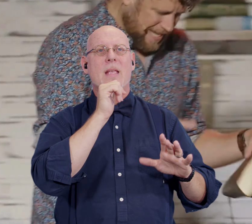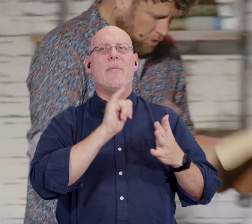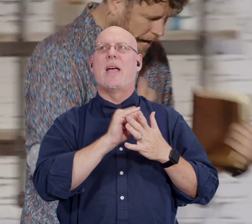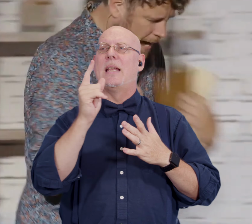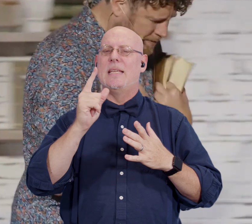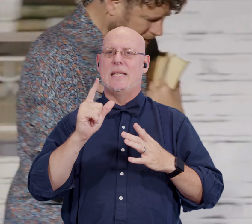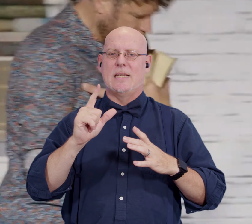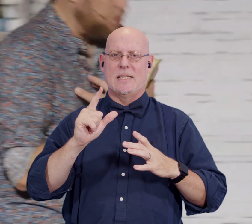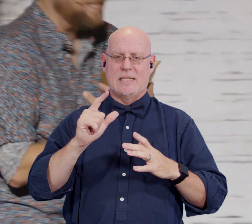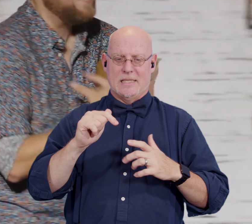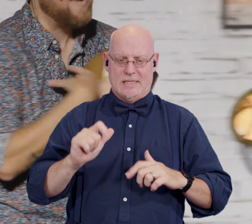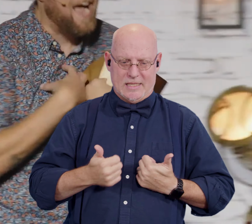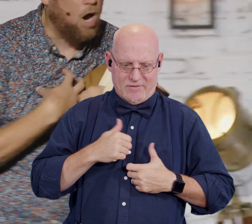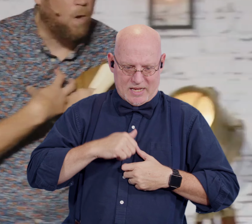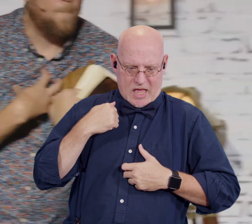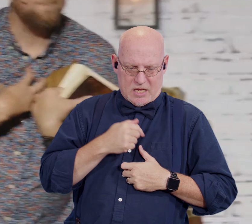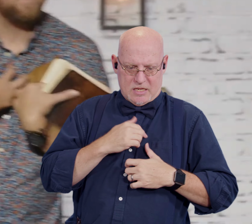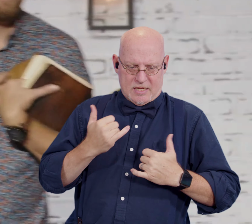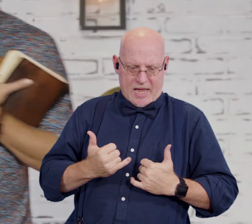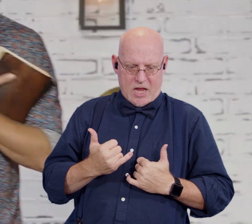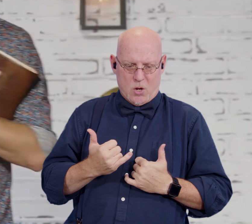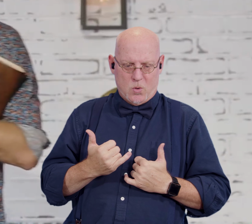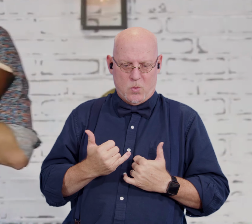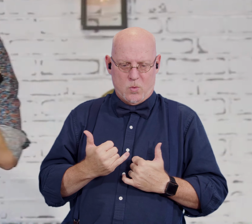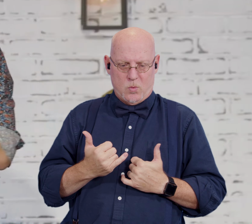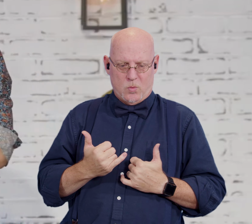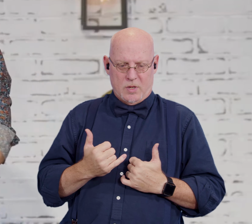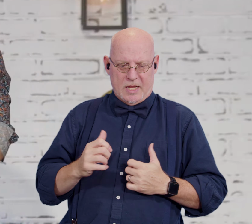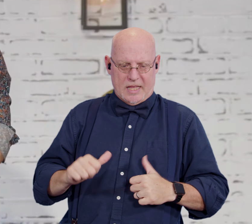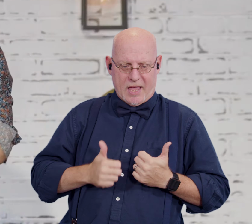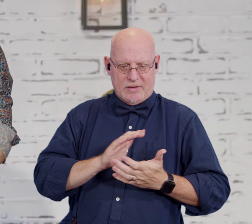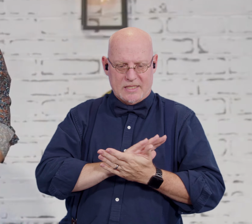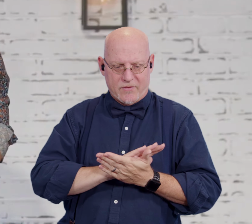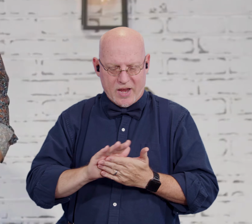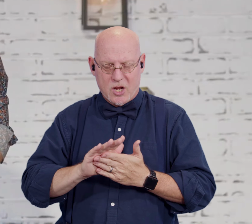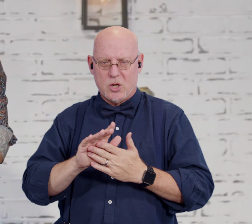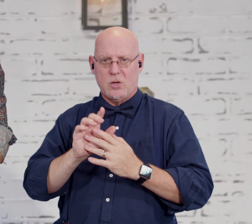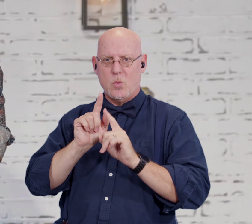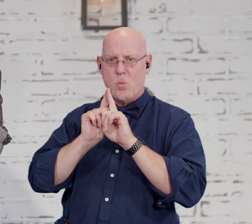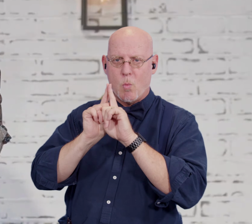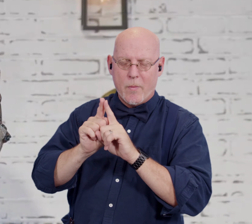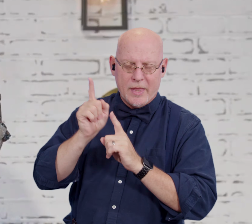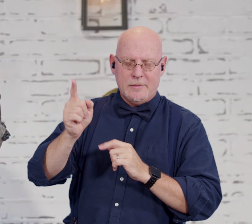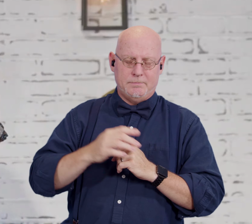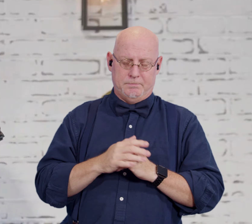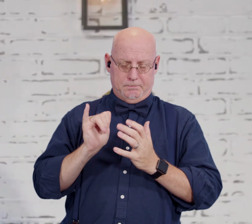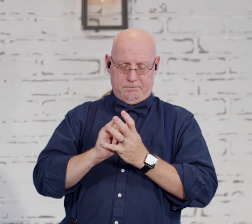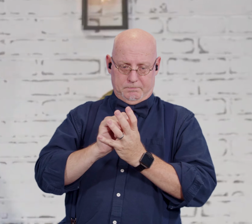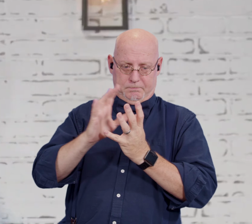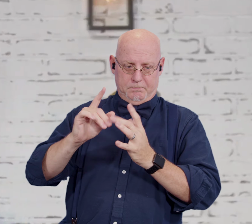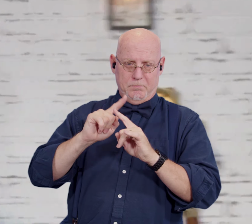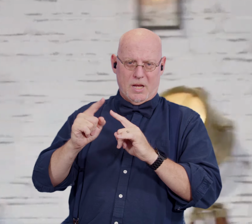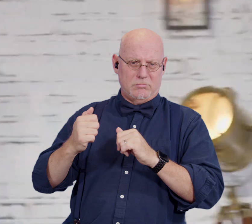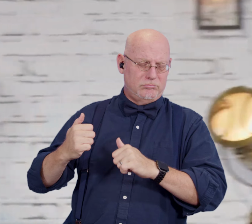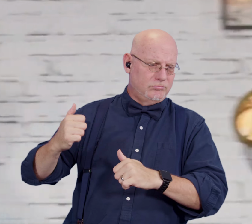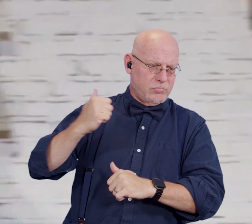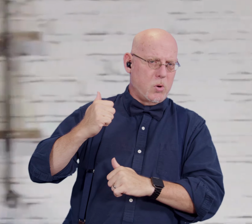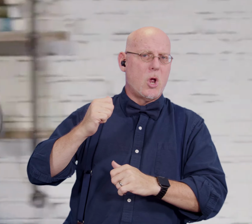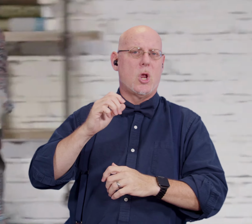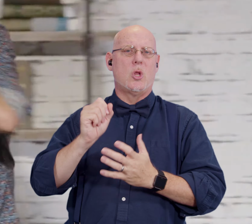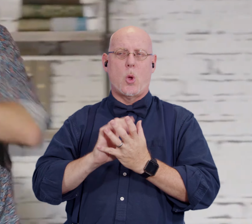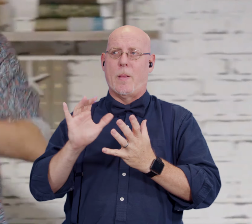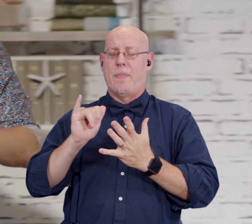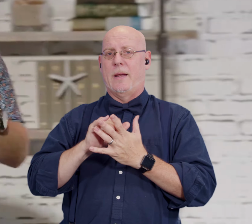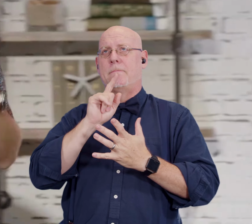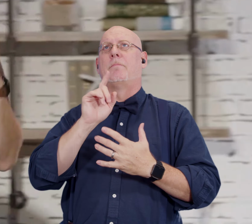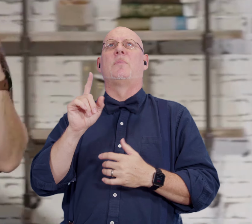just that he is our habitation now in this life of sanctification and walking with him, that glory, but there will be ultimate glory.